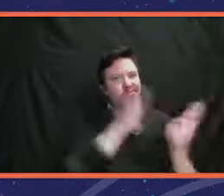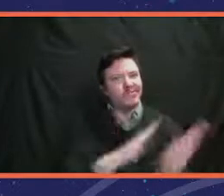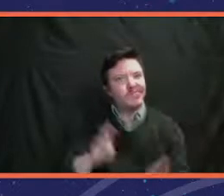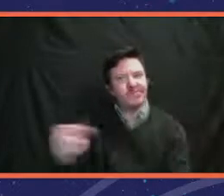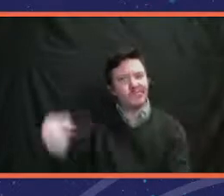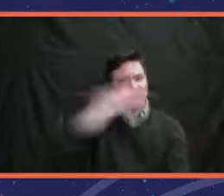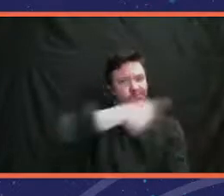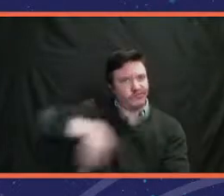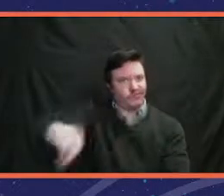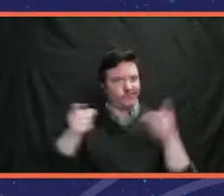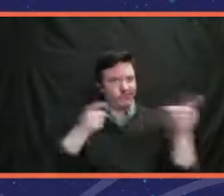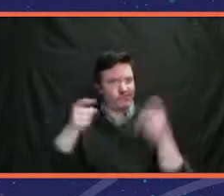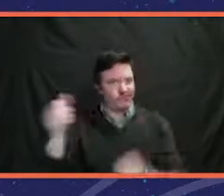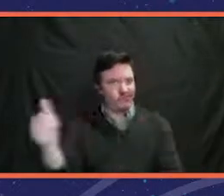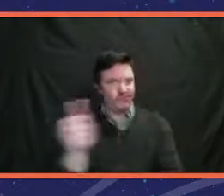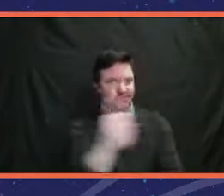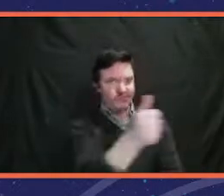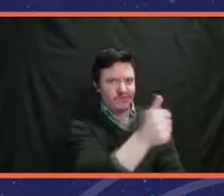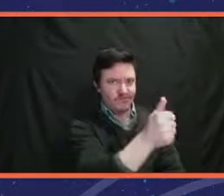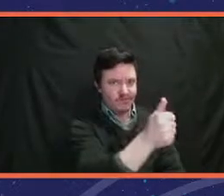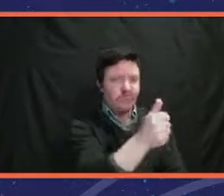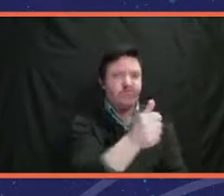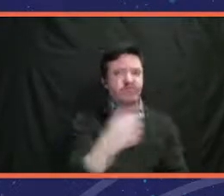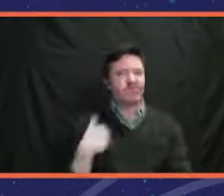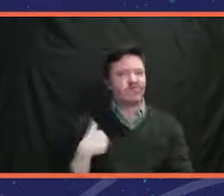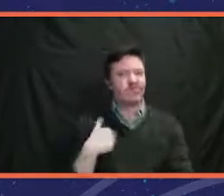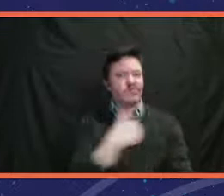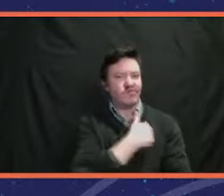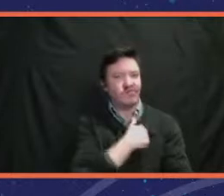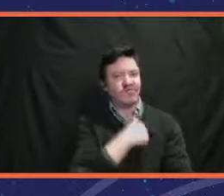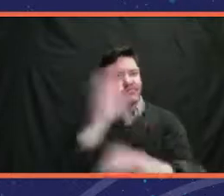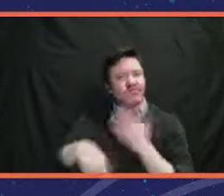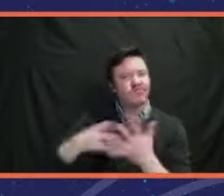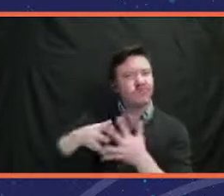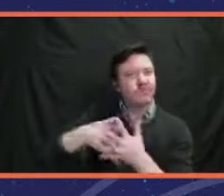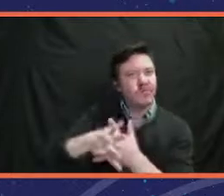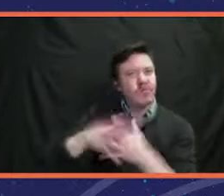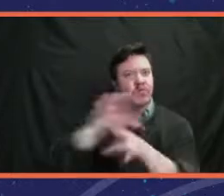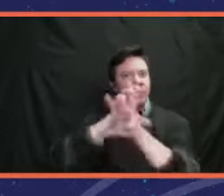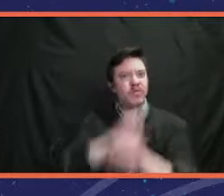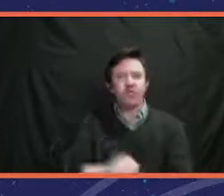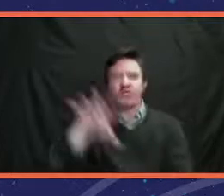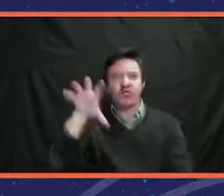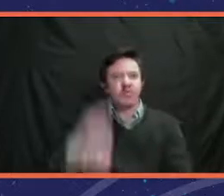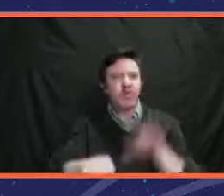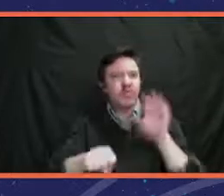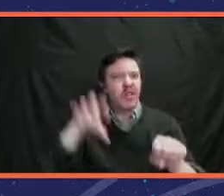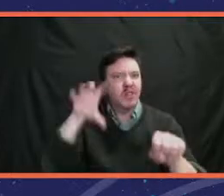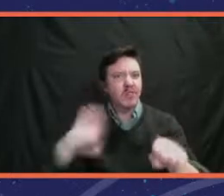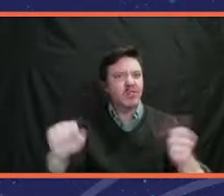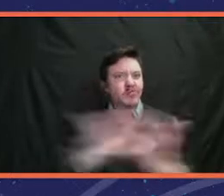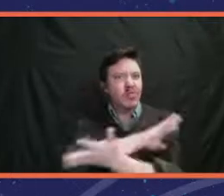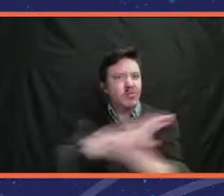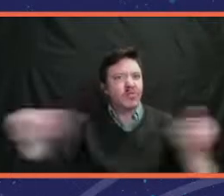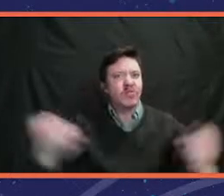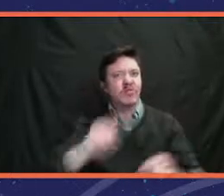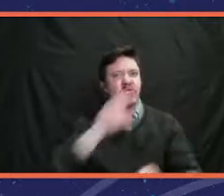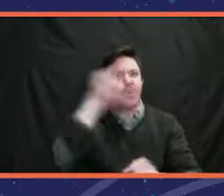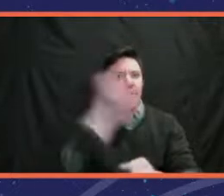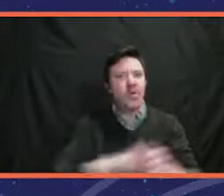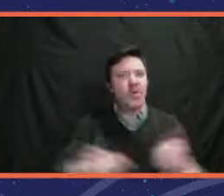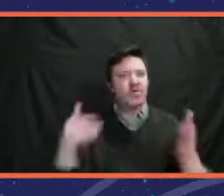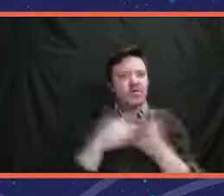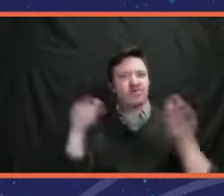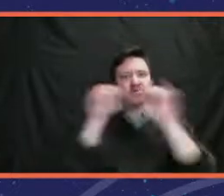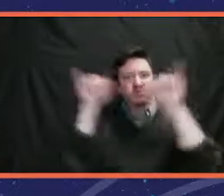to political, as a root in the ritual of tearing shit down by any means for liberty and justice for all.